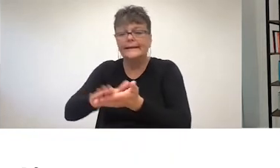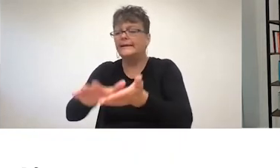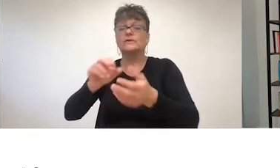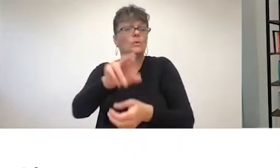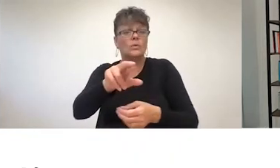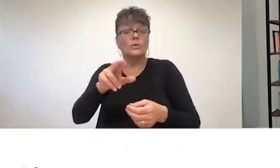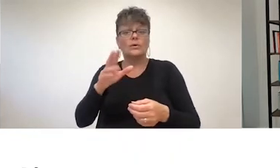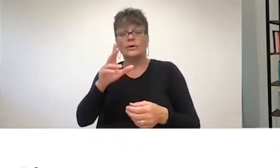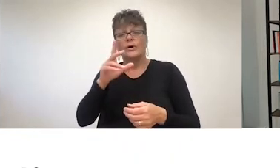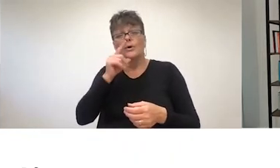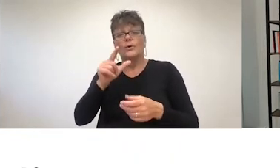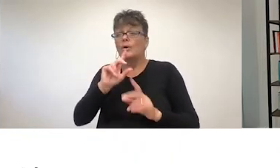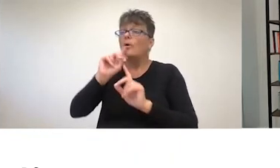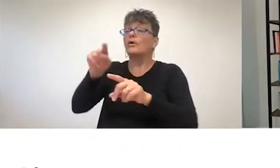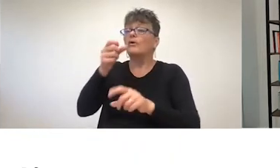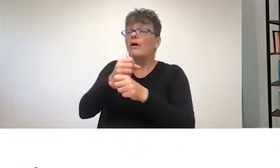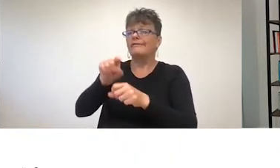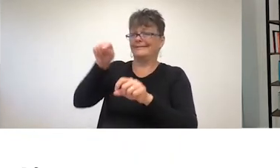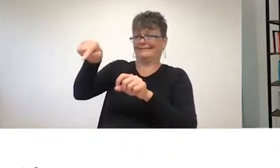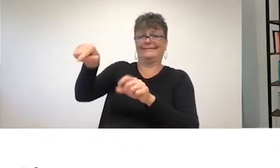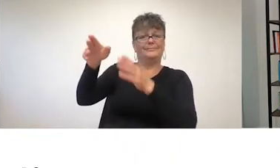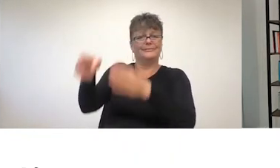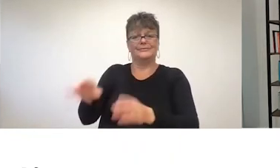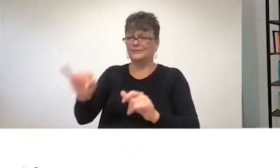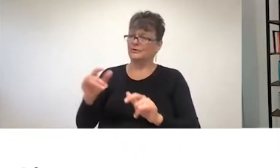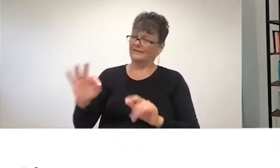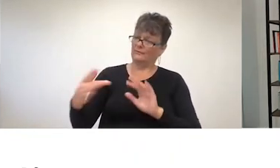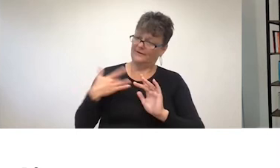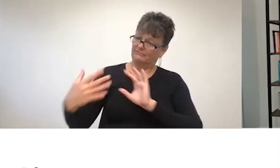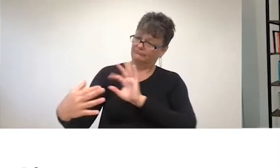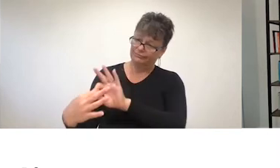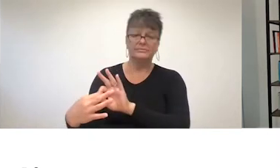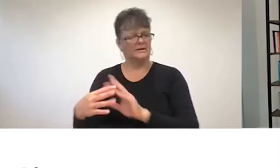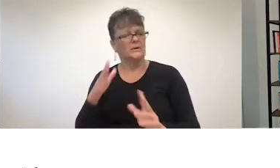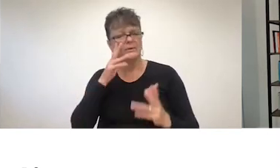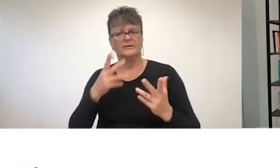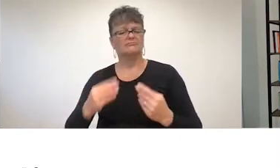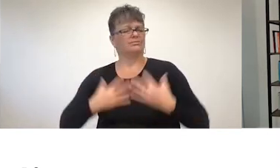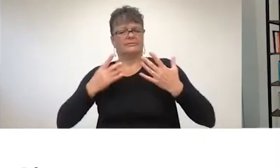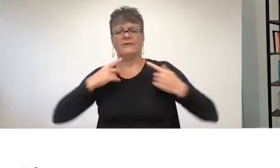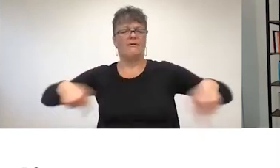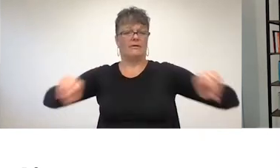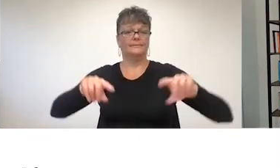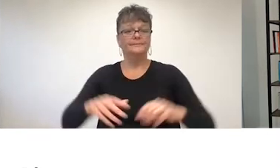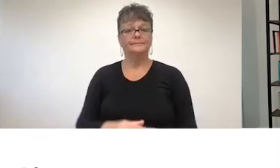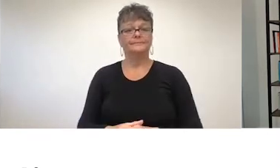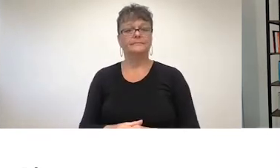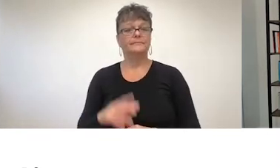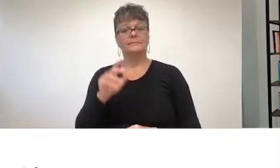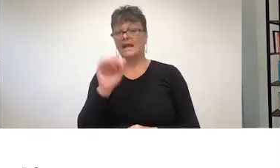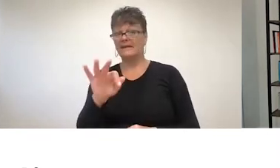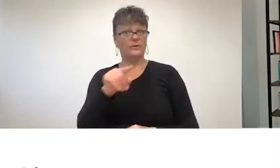student success. We'll also be looking at the importance of belonging, because we can't connect with other people if we don't feel like we